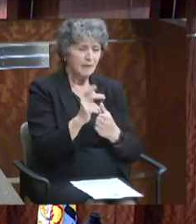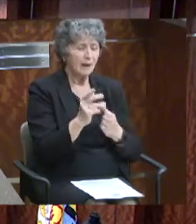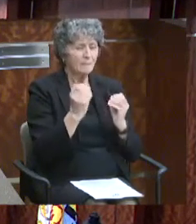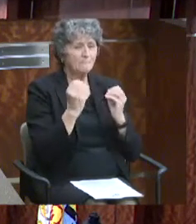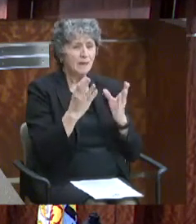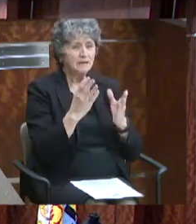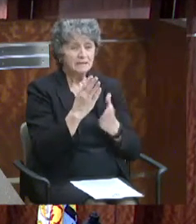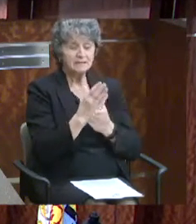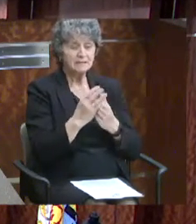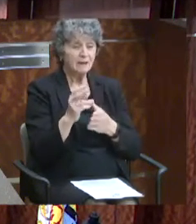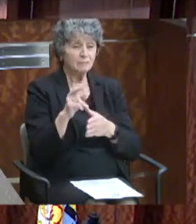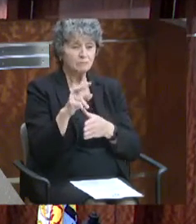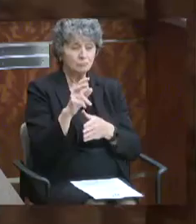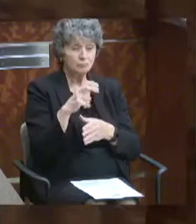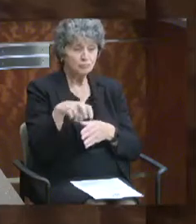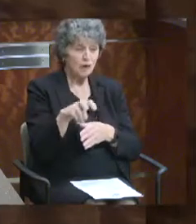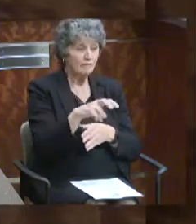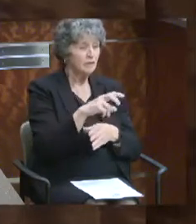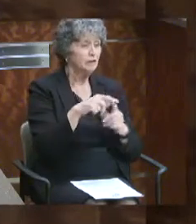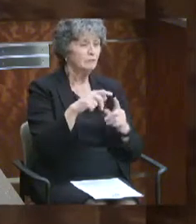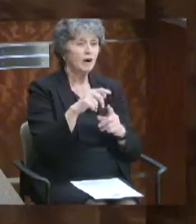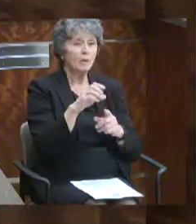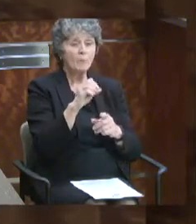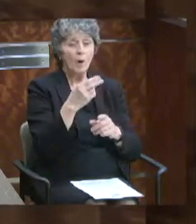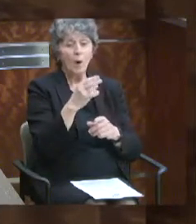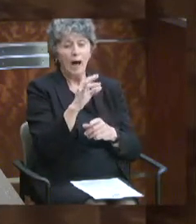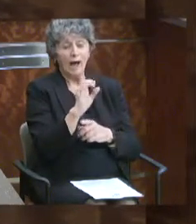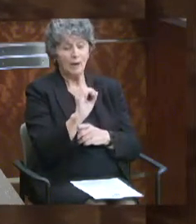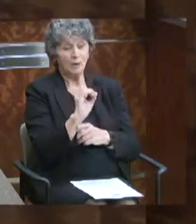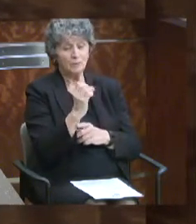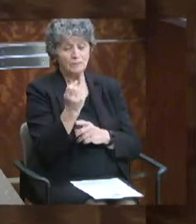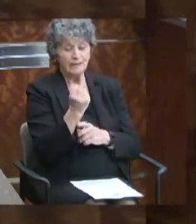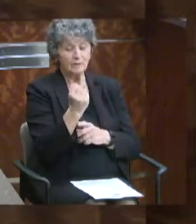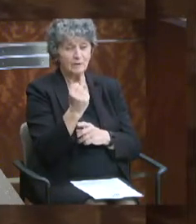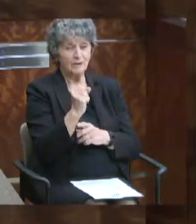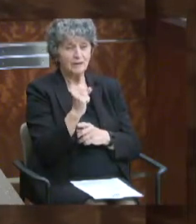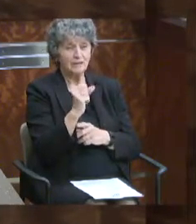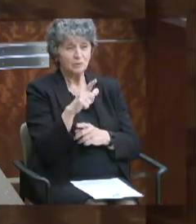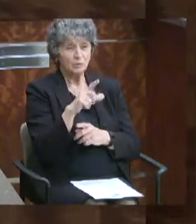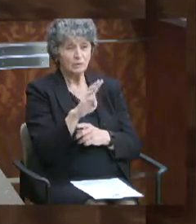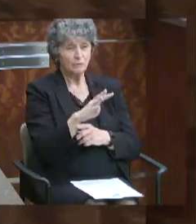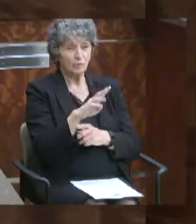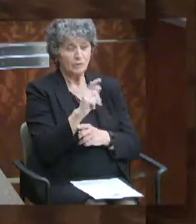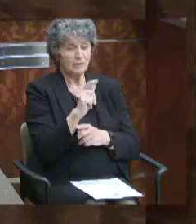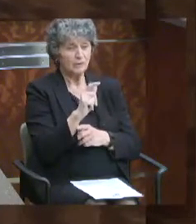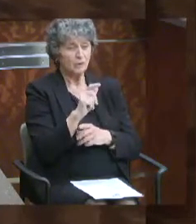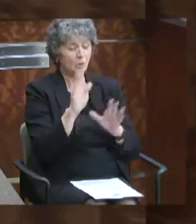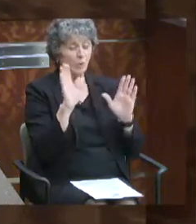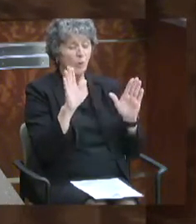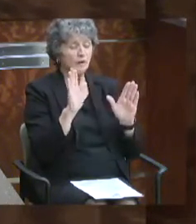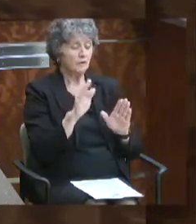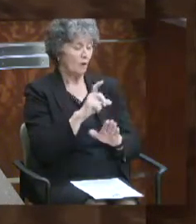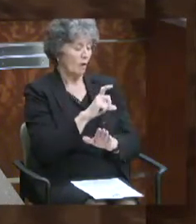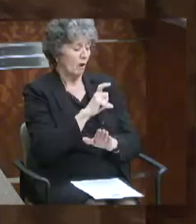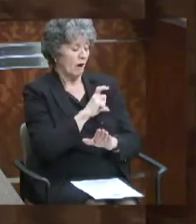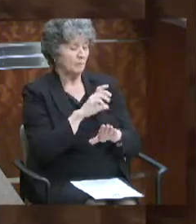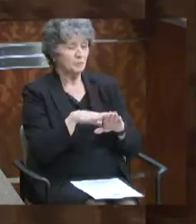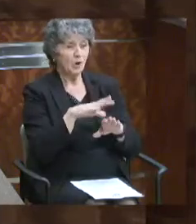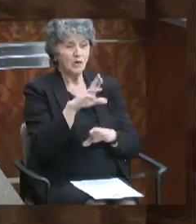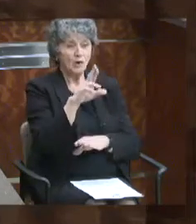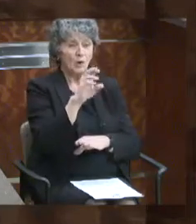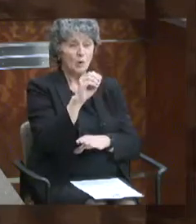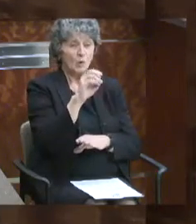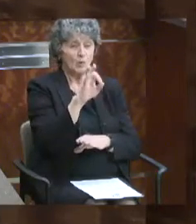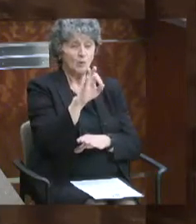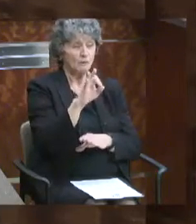from Ohio to attend. Saturday, September 24th, another great Cops on the Roof event. Our thanks to the